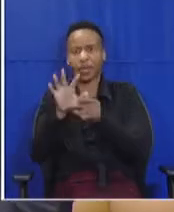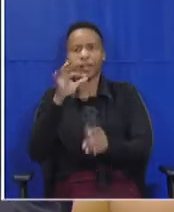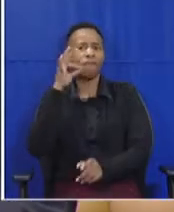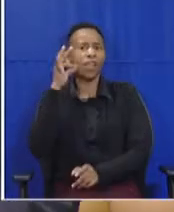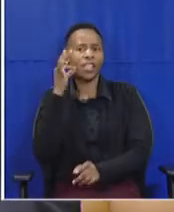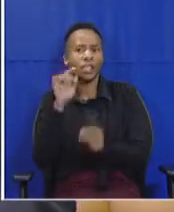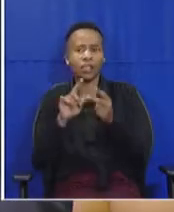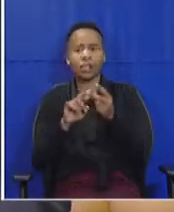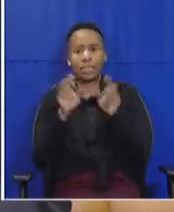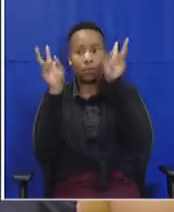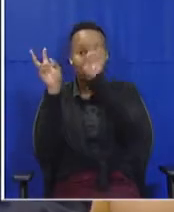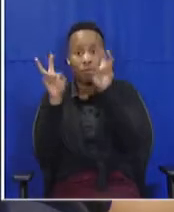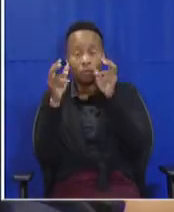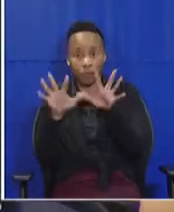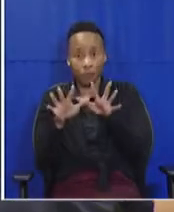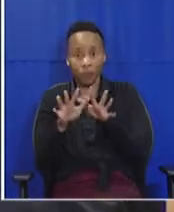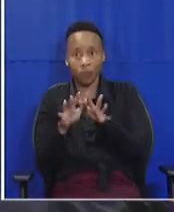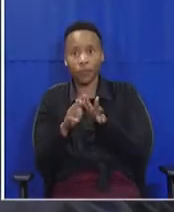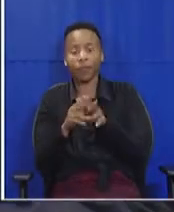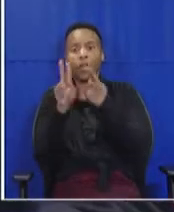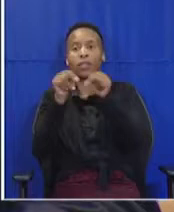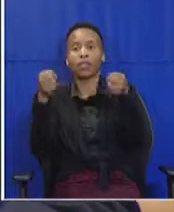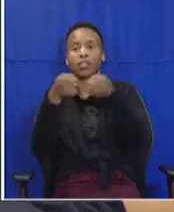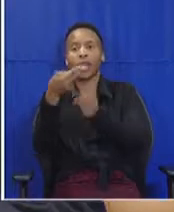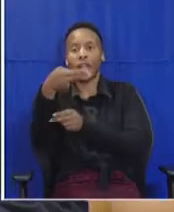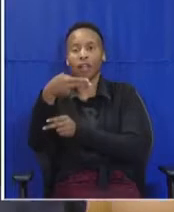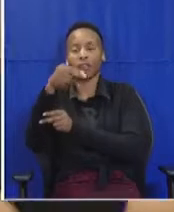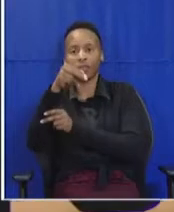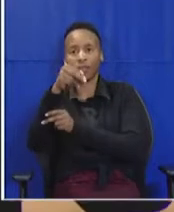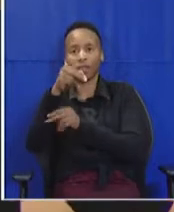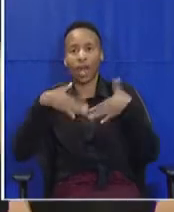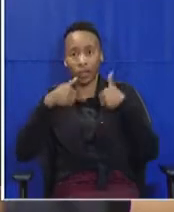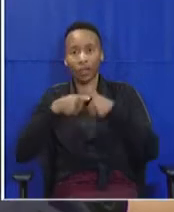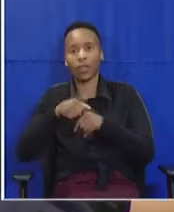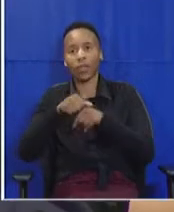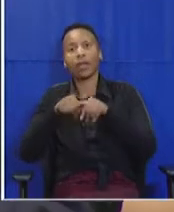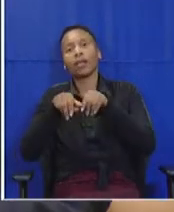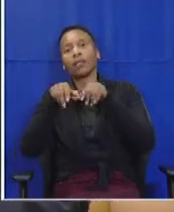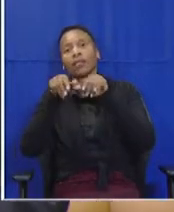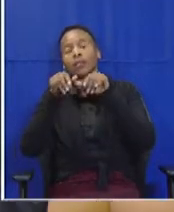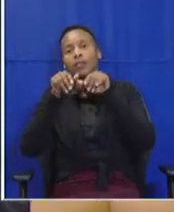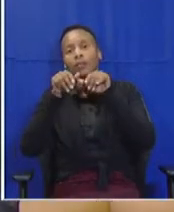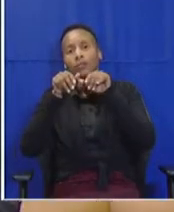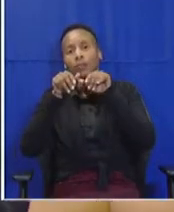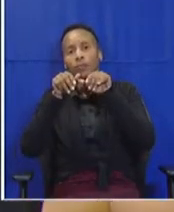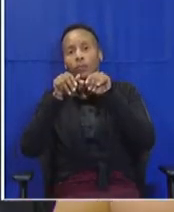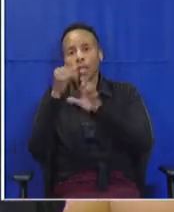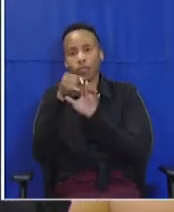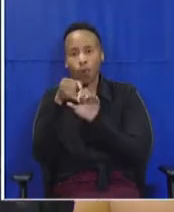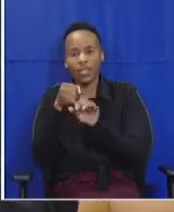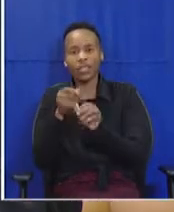quote, that the National Health Insurance Scheme is nothing other than, quote again, essentially a form